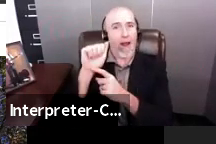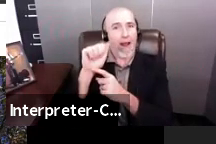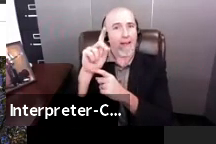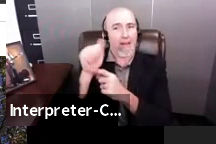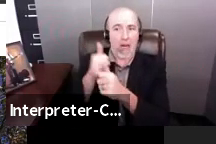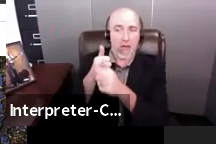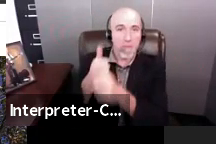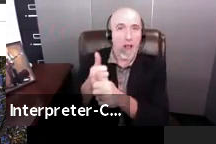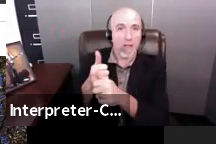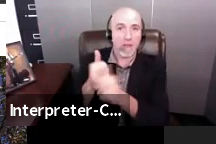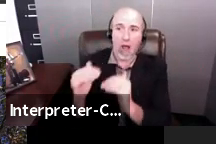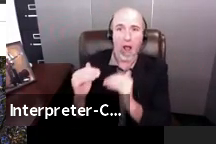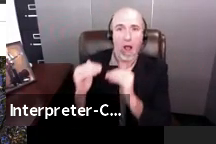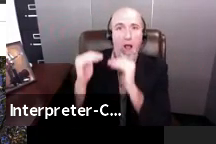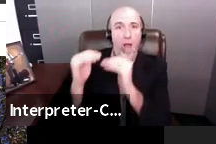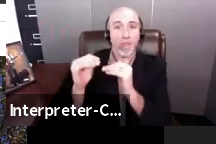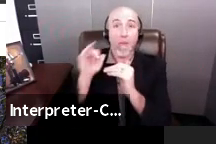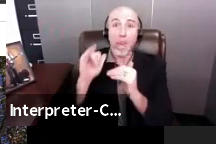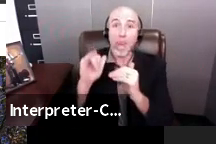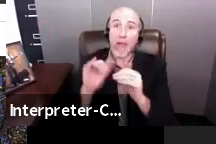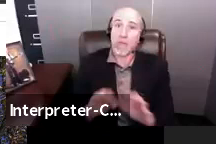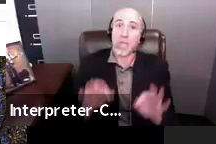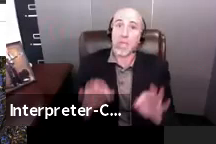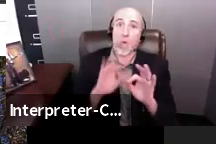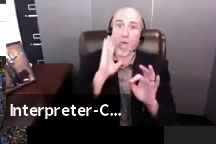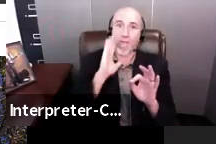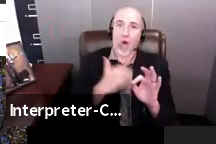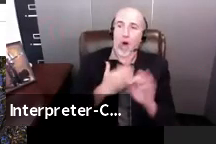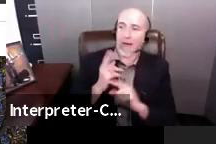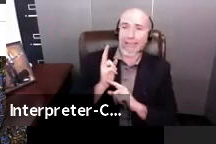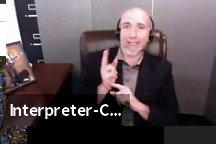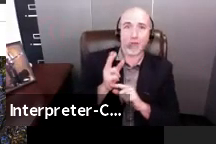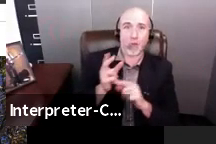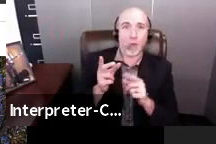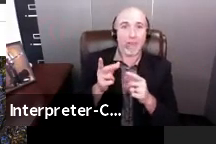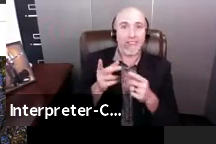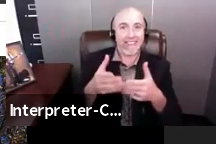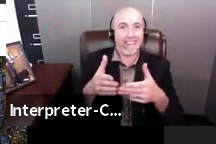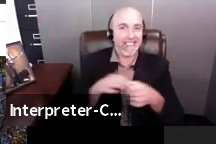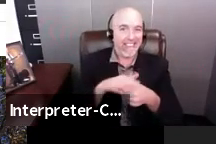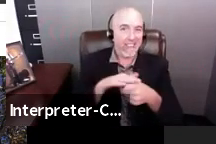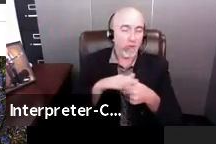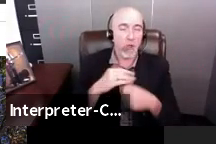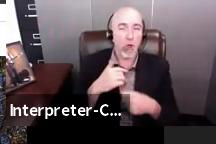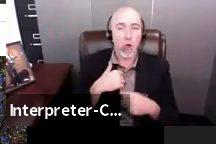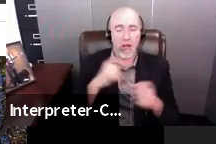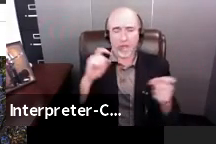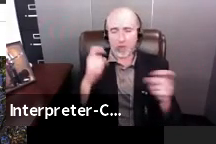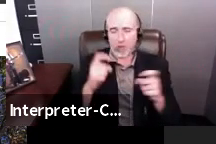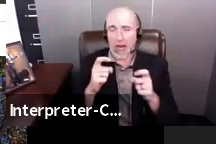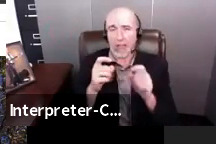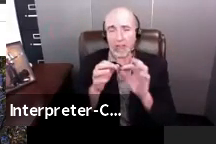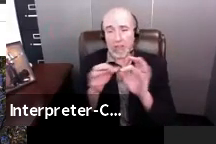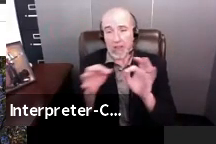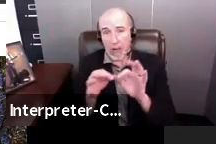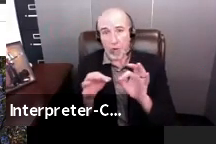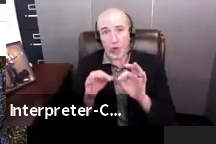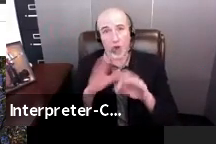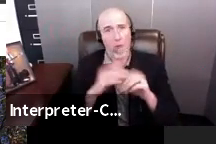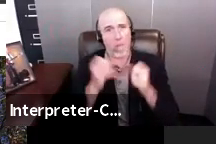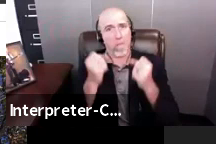upgrades, which is important in our historic district. We've changed language on many city forms to make it more